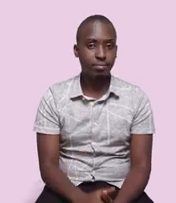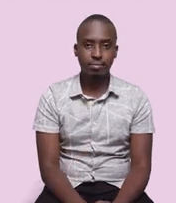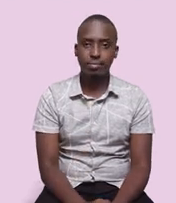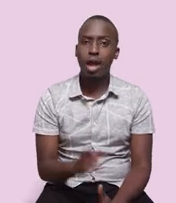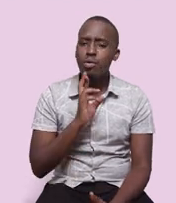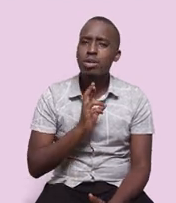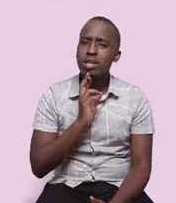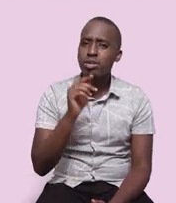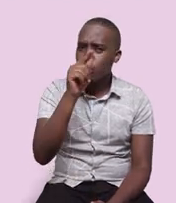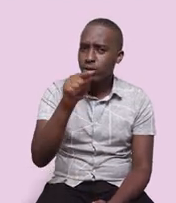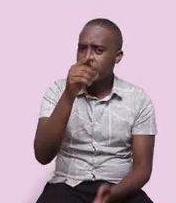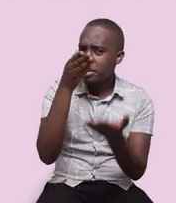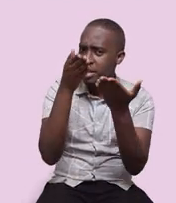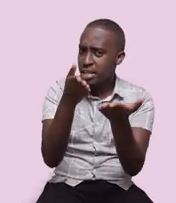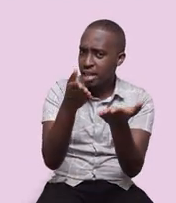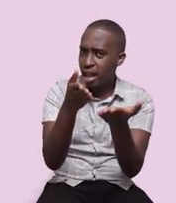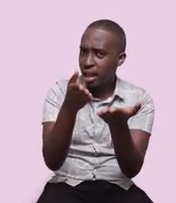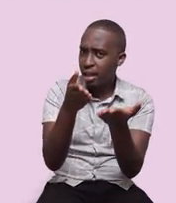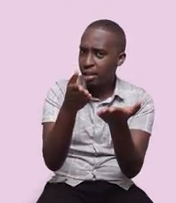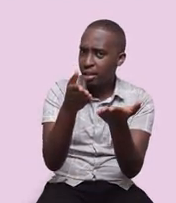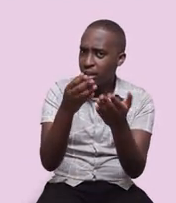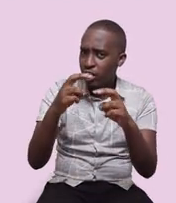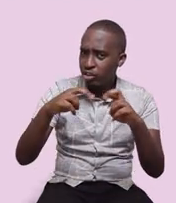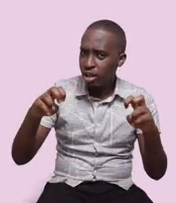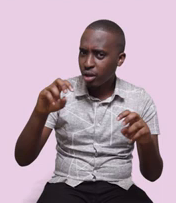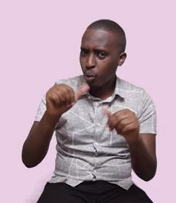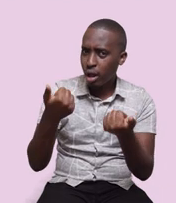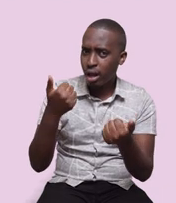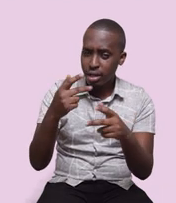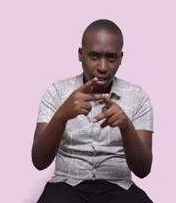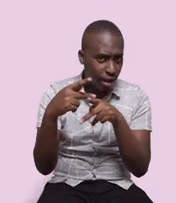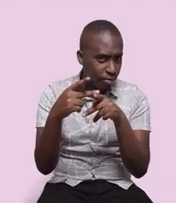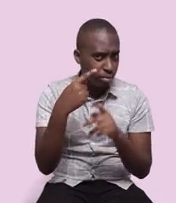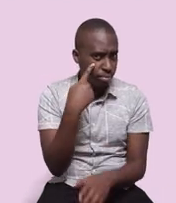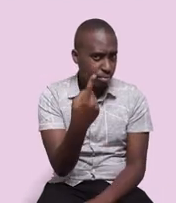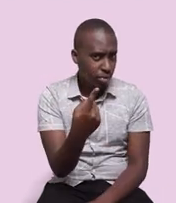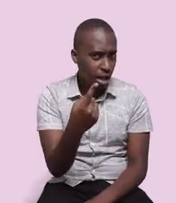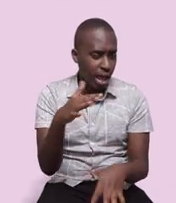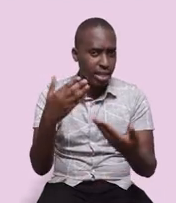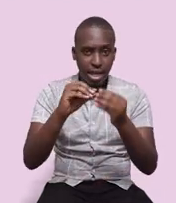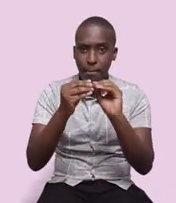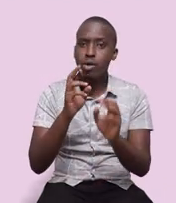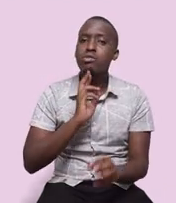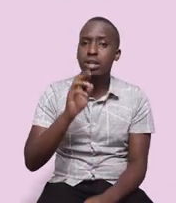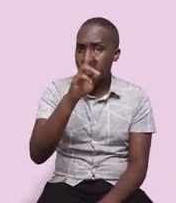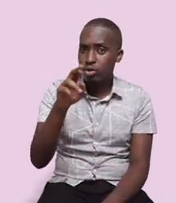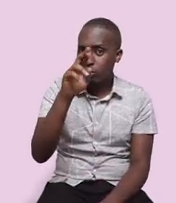The red dot is here. Check where and be careful. What is the number on the red